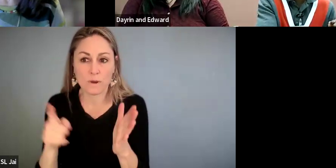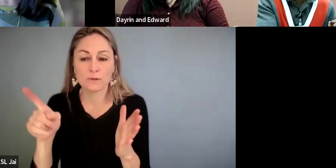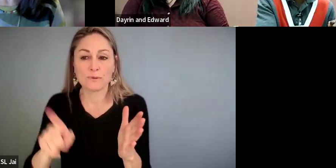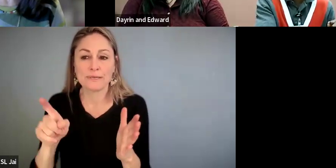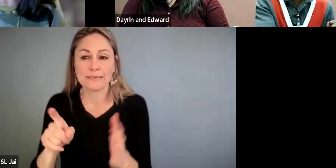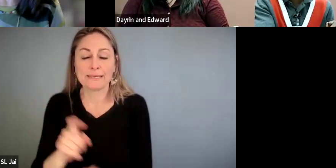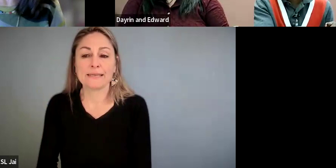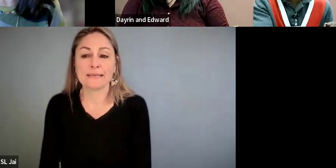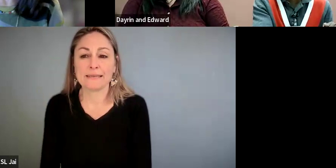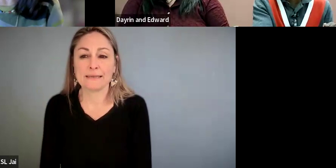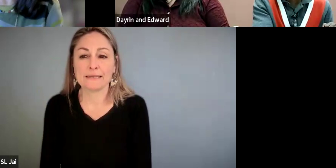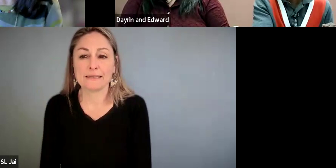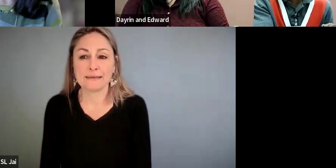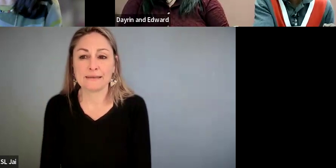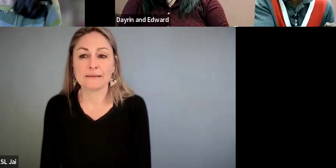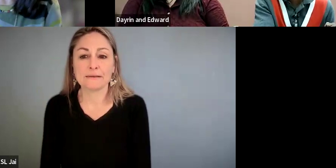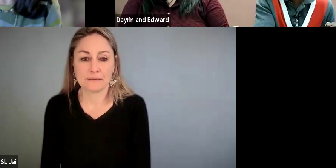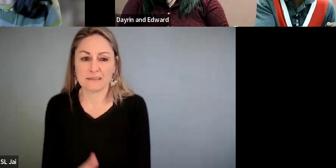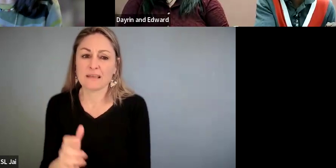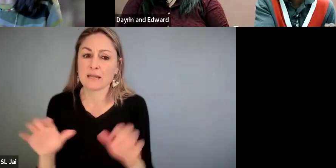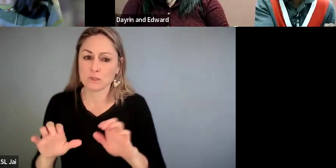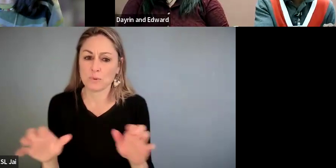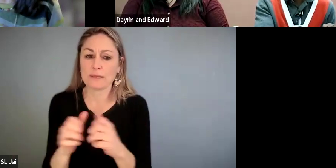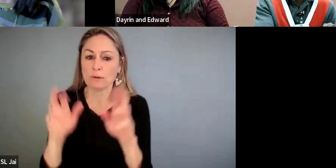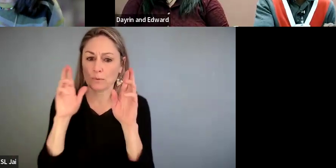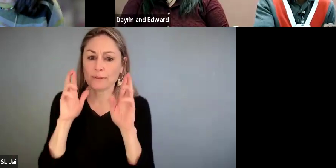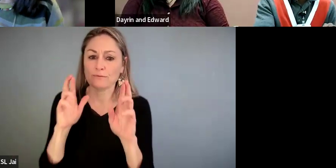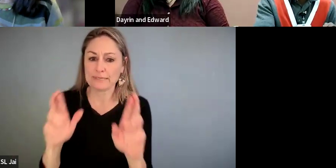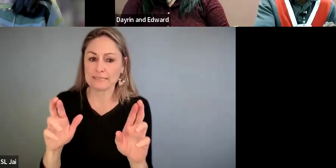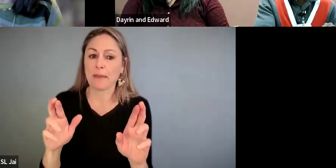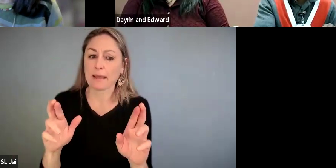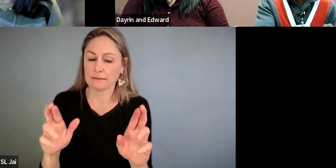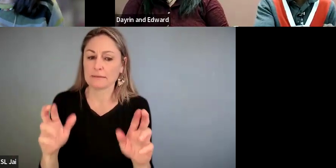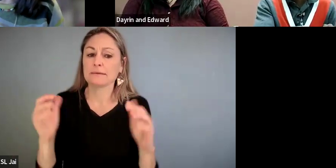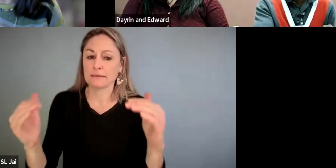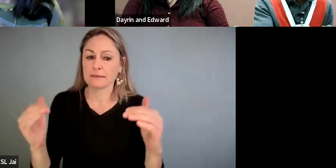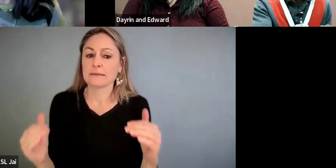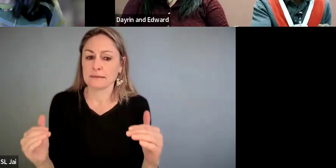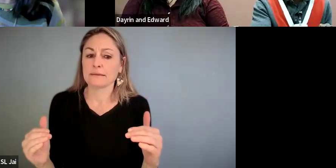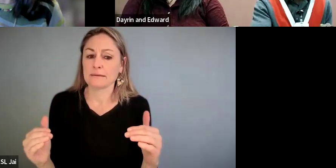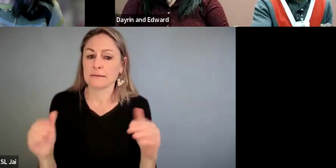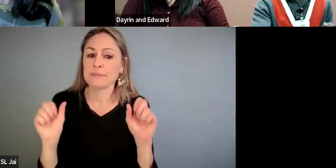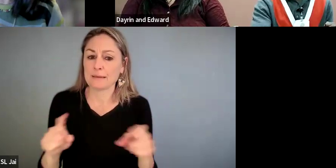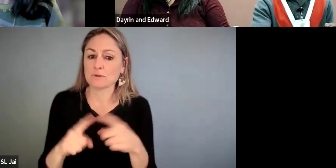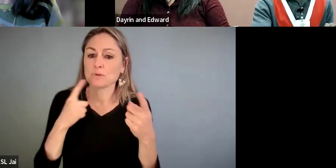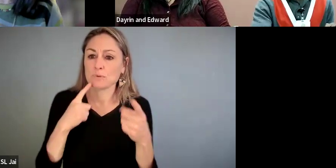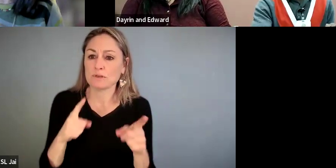Be treated with dignity and respect as and treat others with the same way you want to be